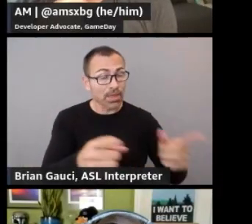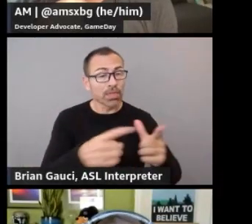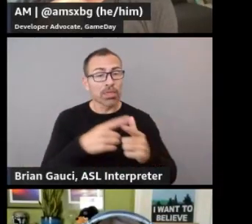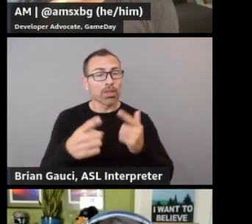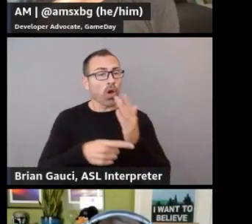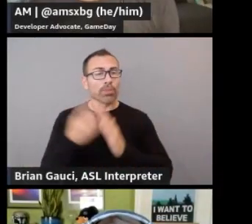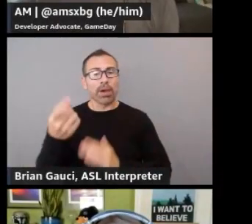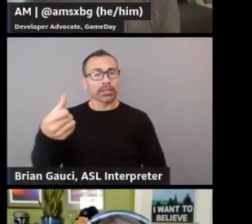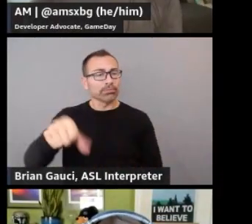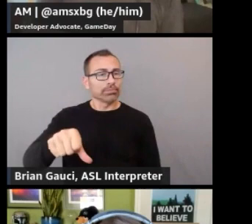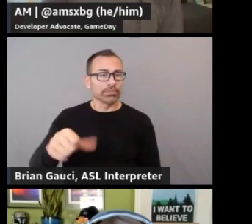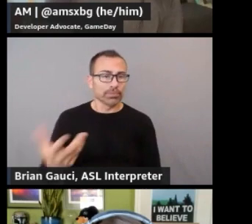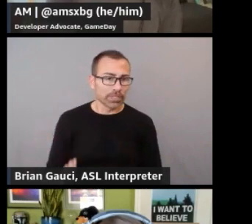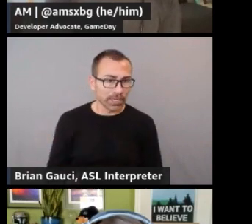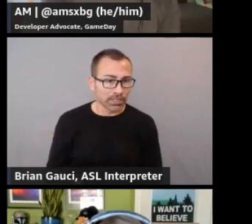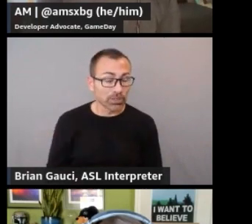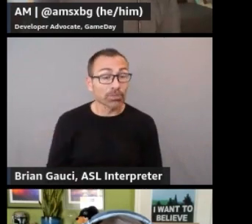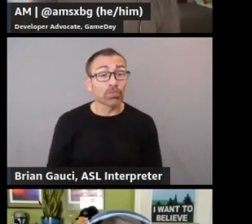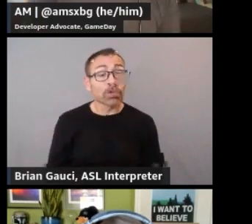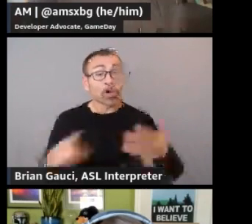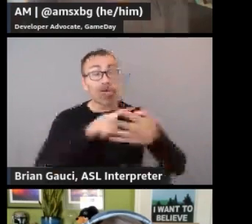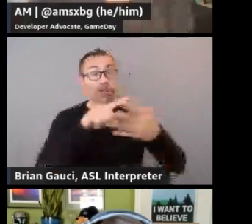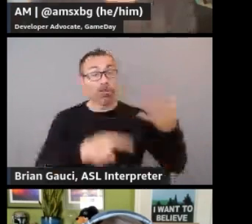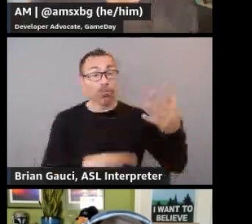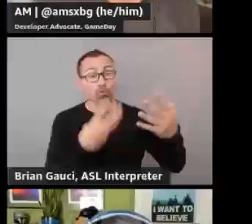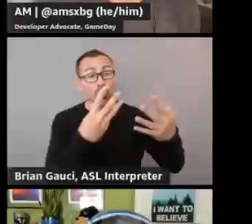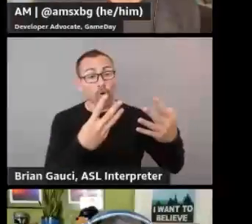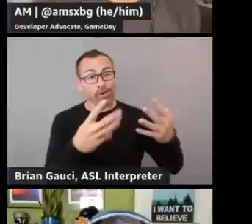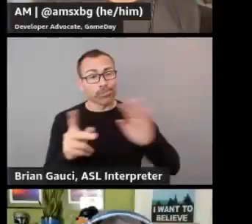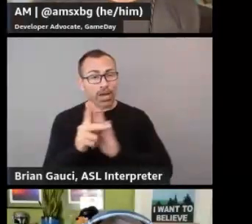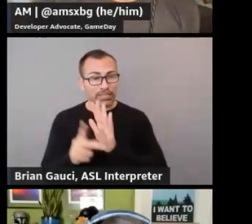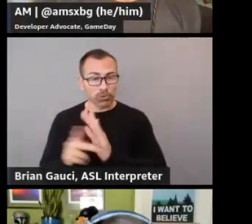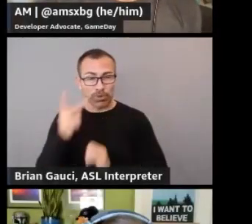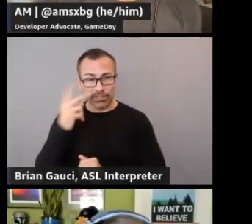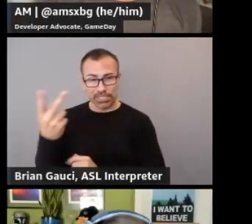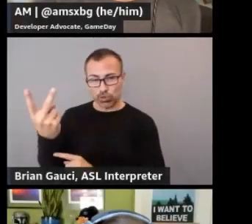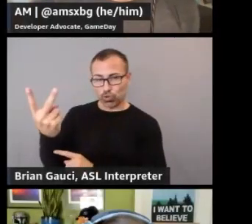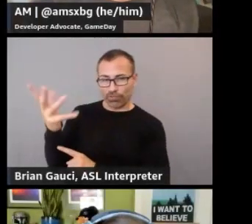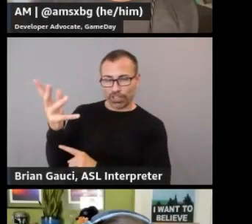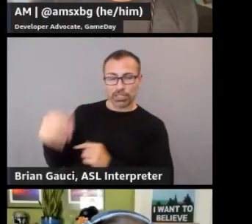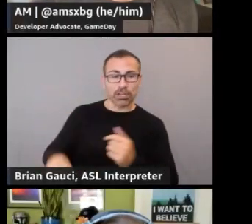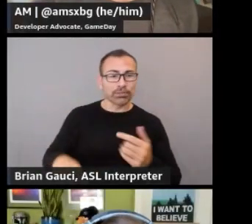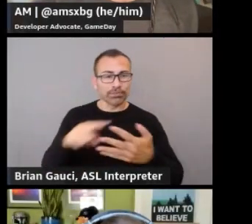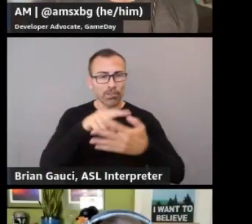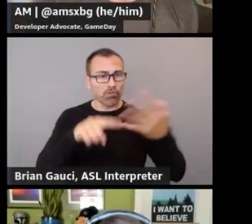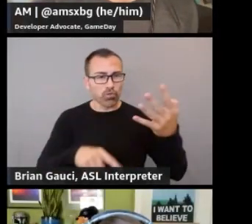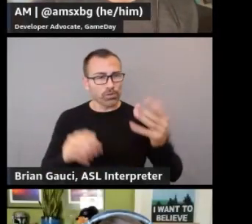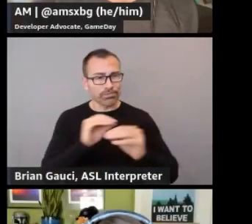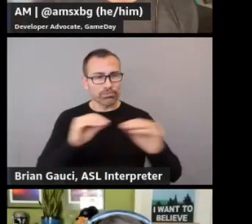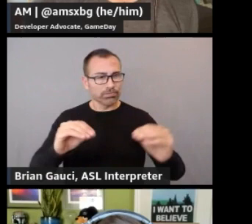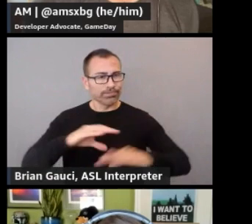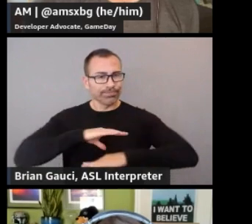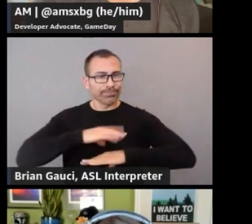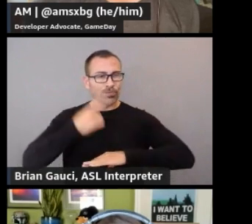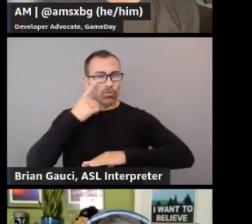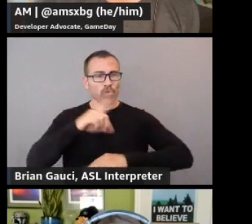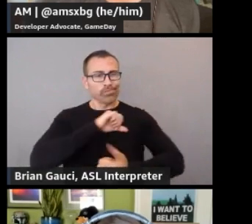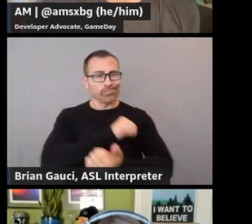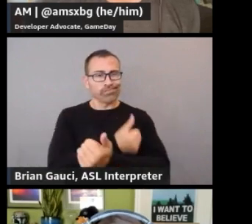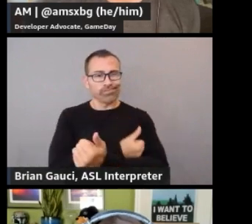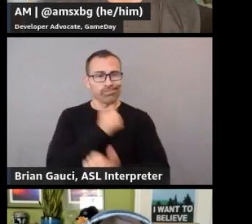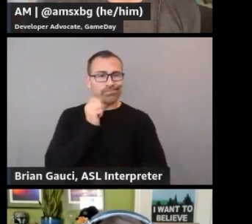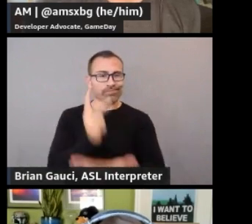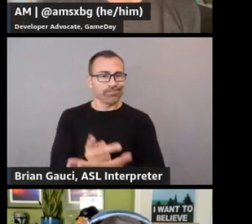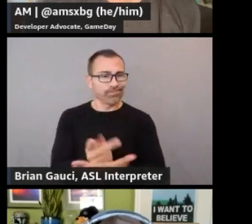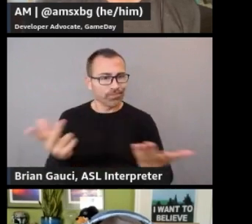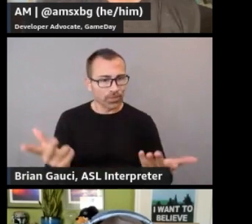And so of the 4 policies, we've seen 2 of them that we have, none of them was sufficient to provide Aaron access to read the list, and